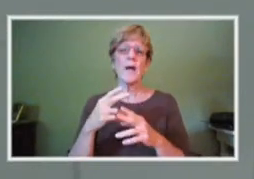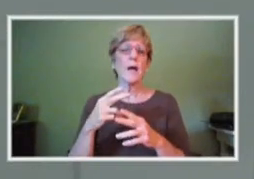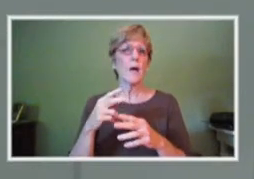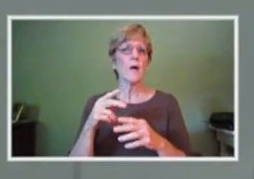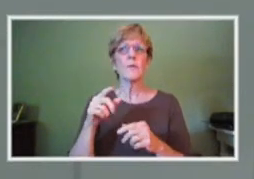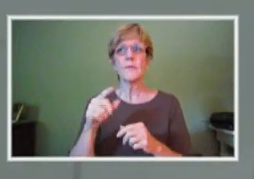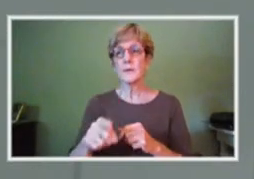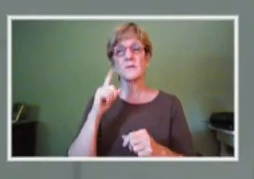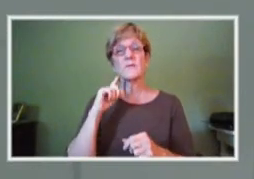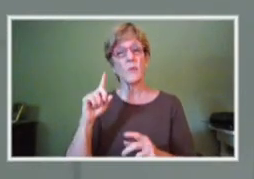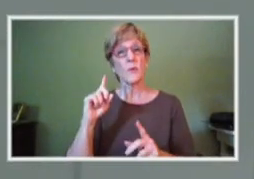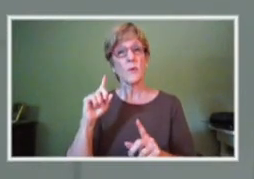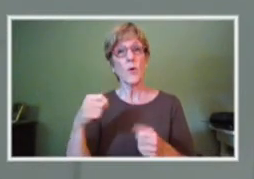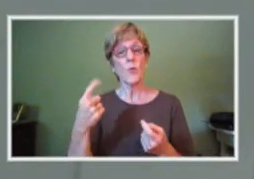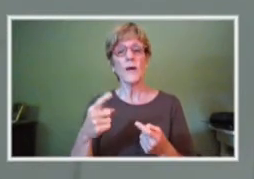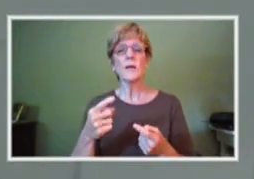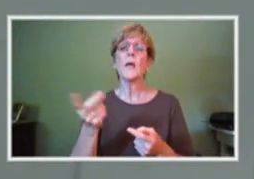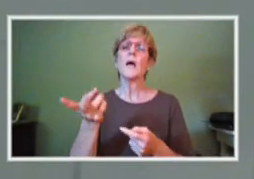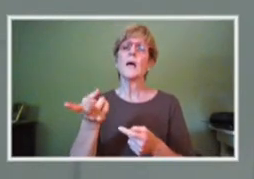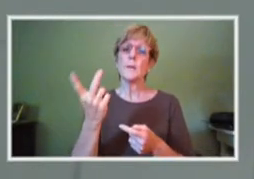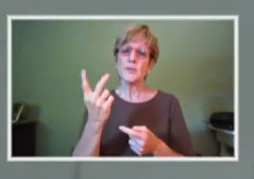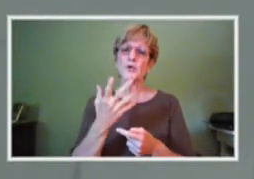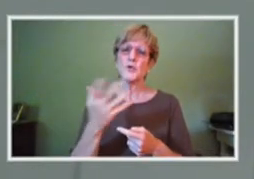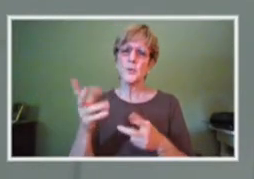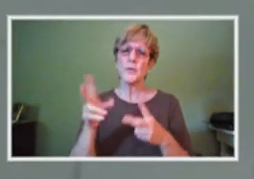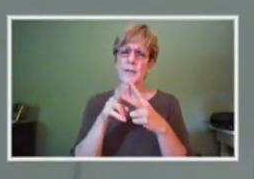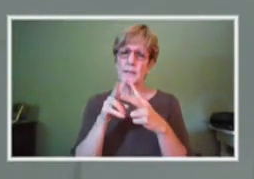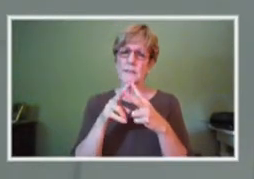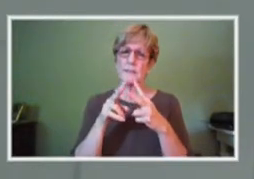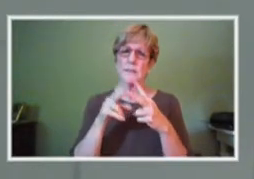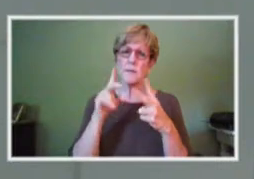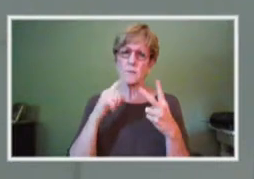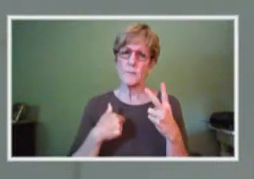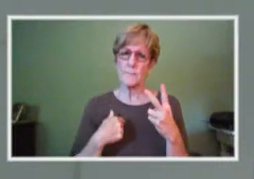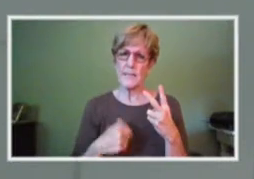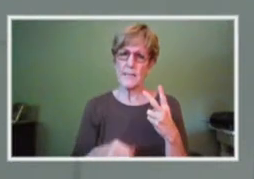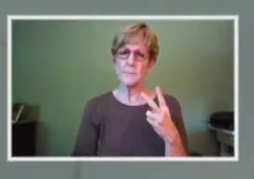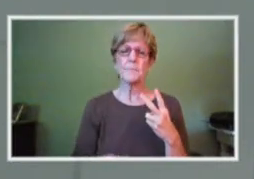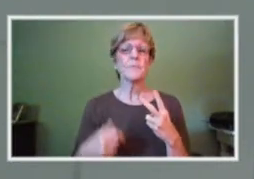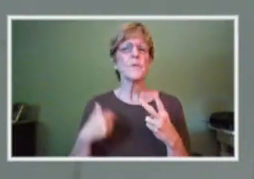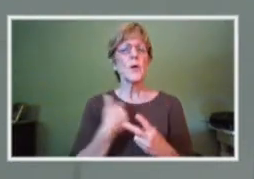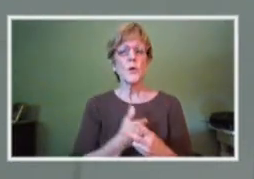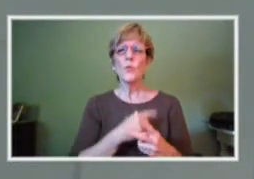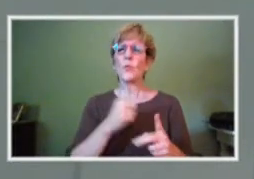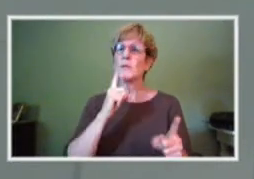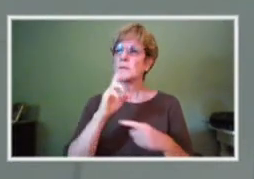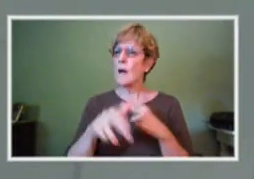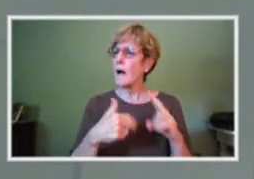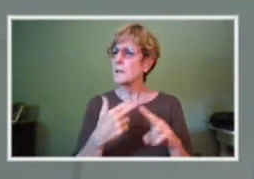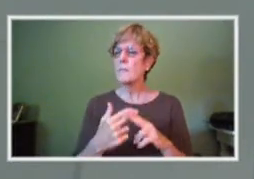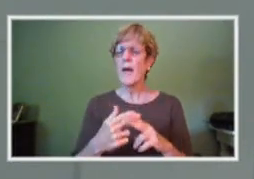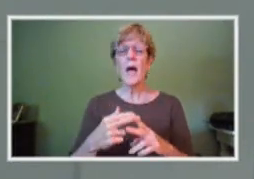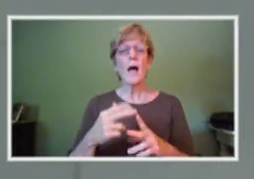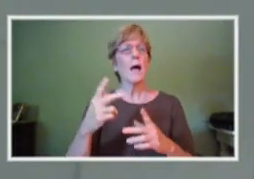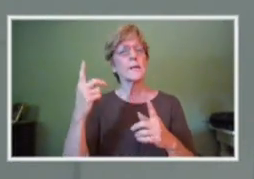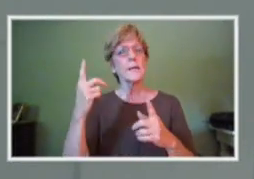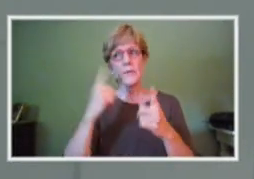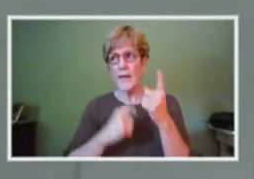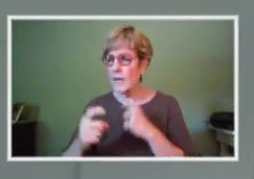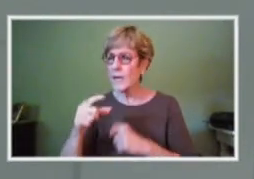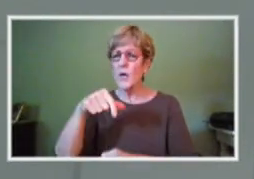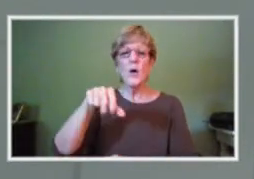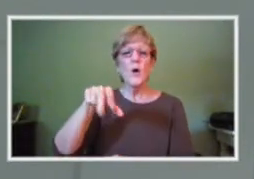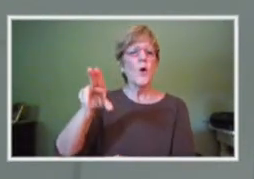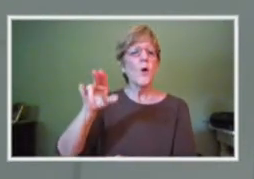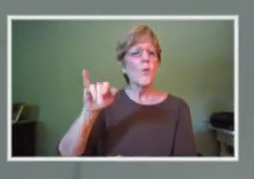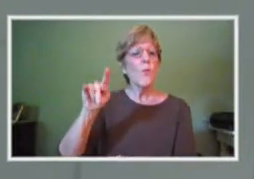a while, but two things that really stood out for me is that we talked about and been asked about quality of life